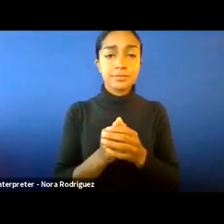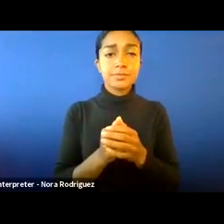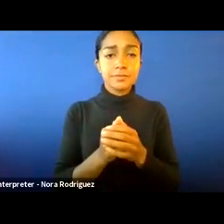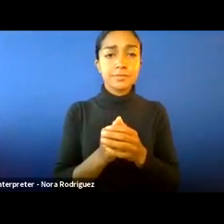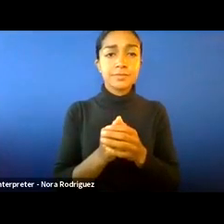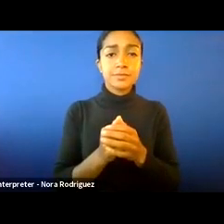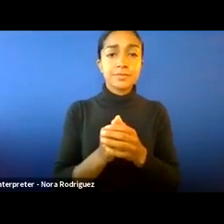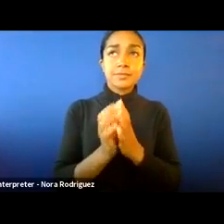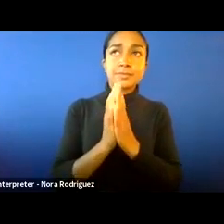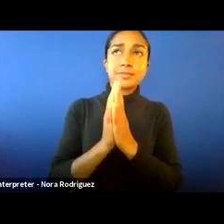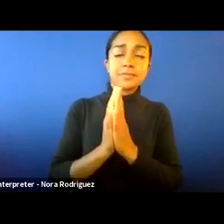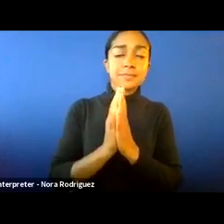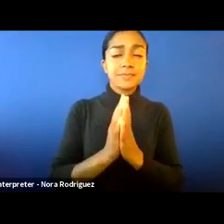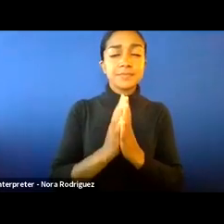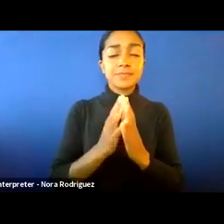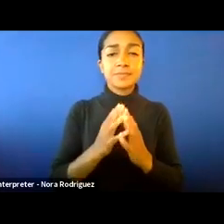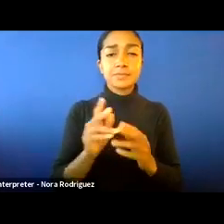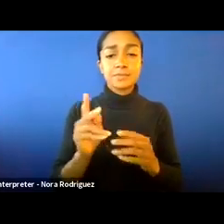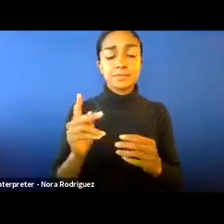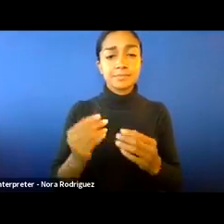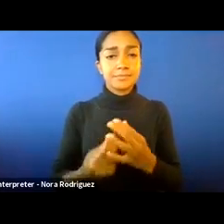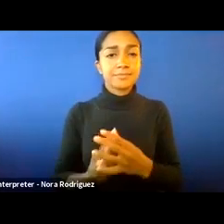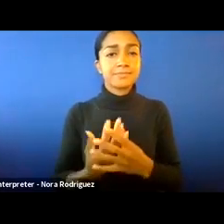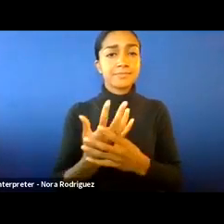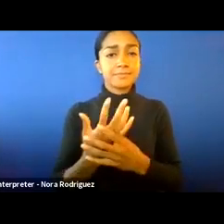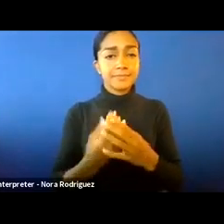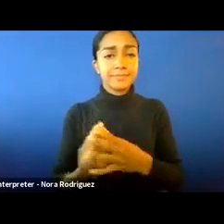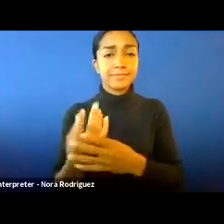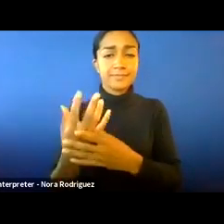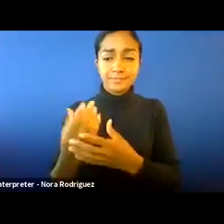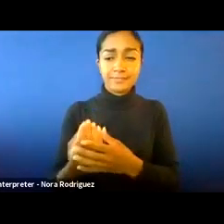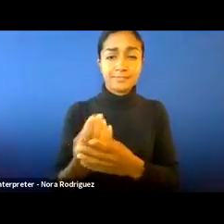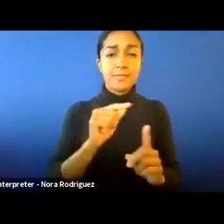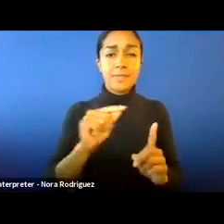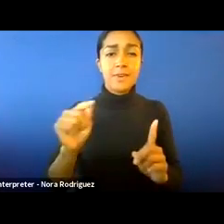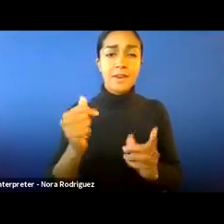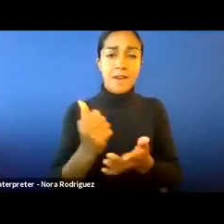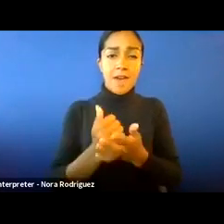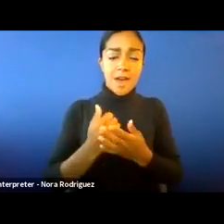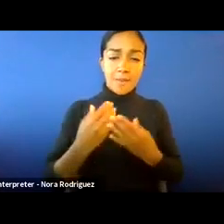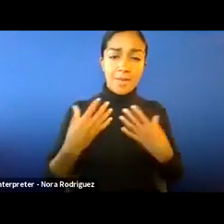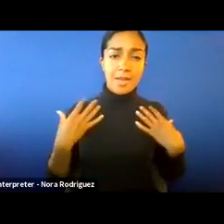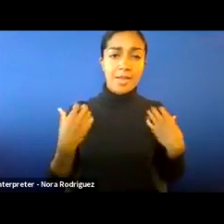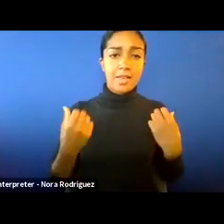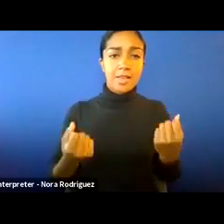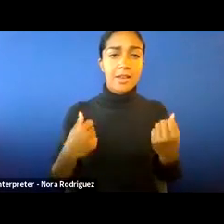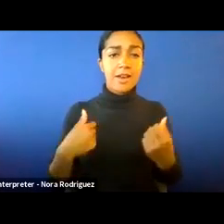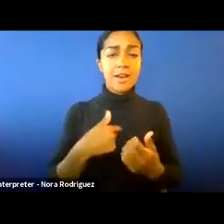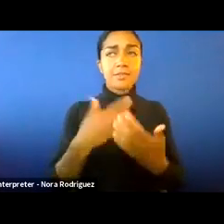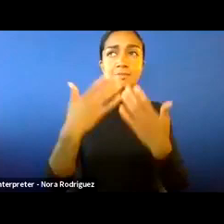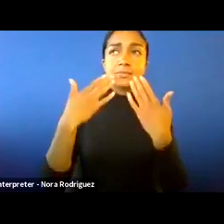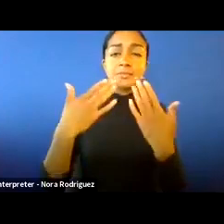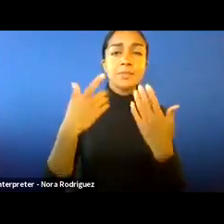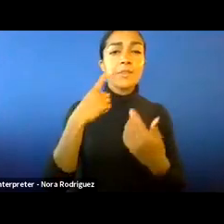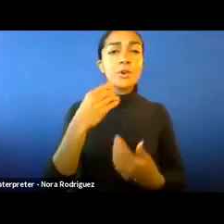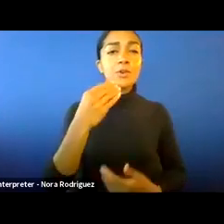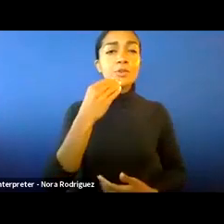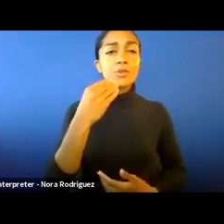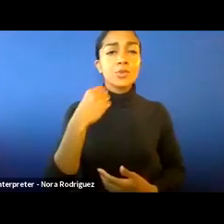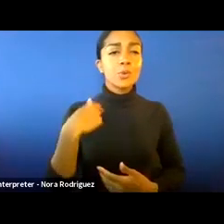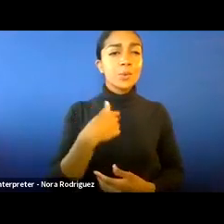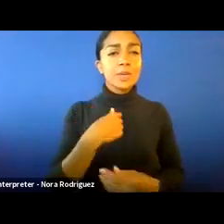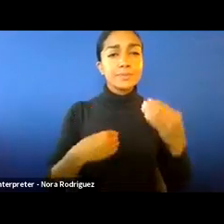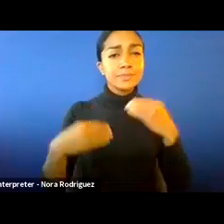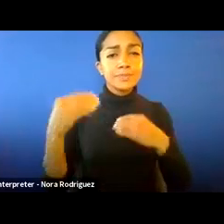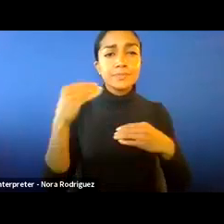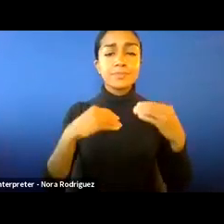that heal us. We give thanks for the food in our bellies. We give thanks for the soil that brings